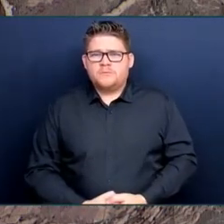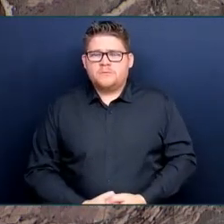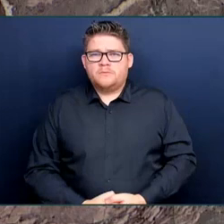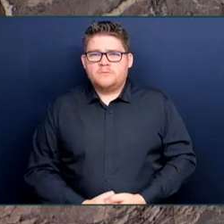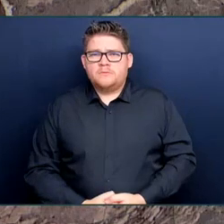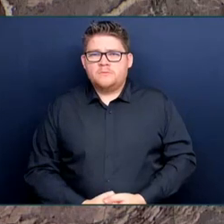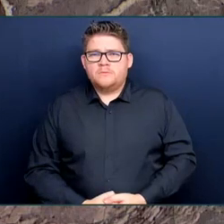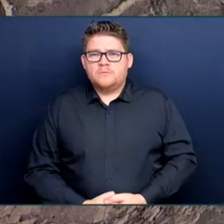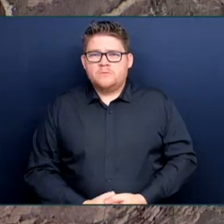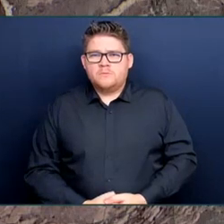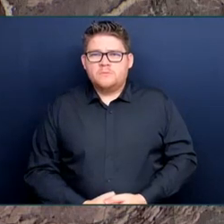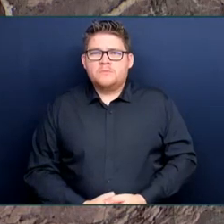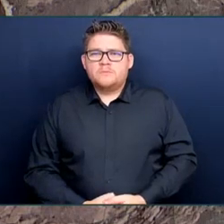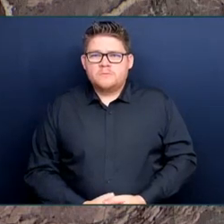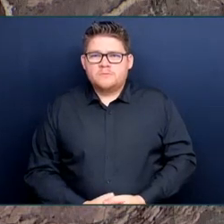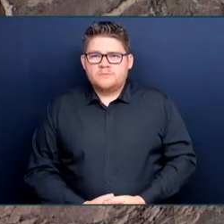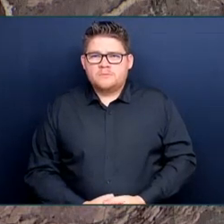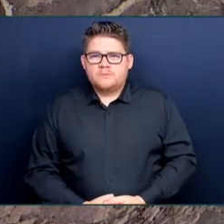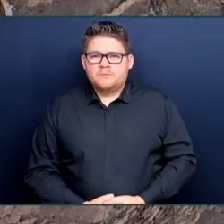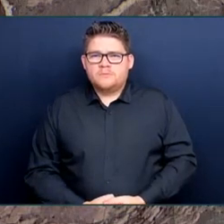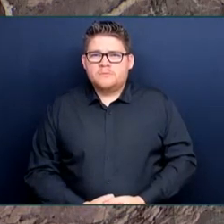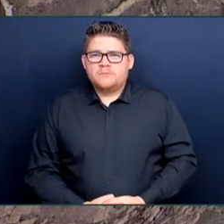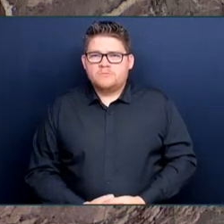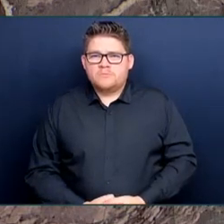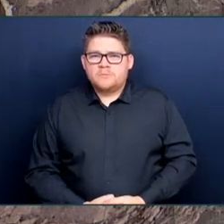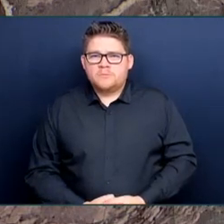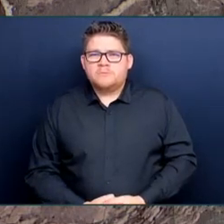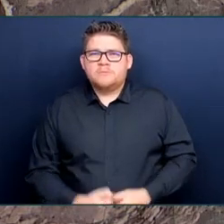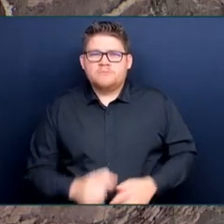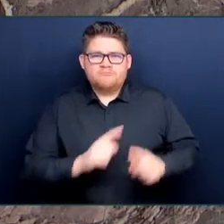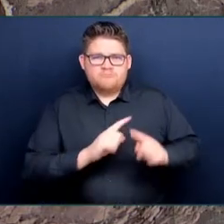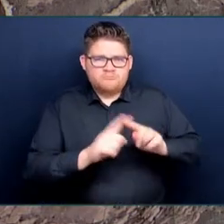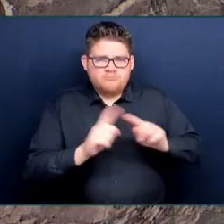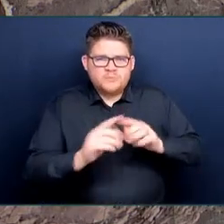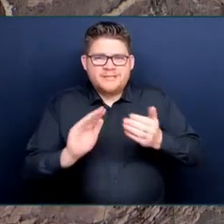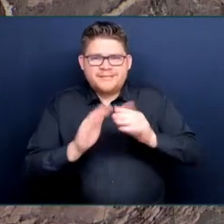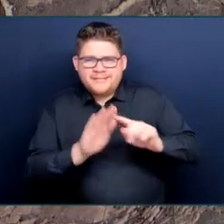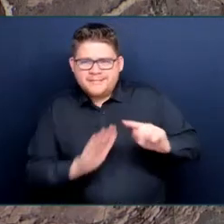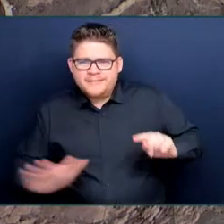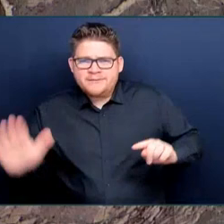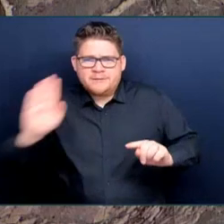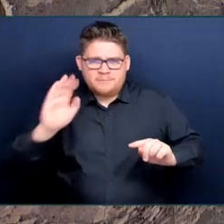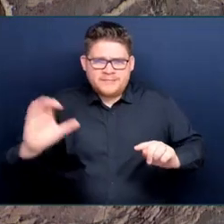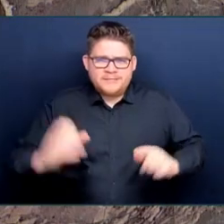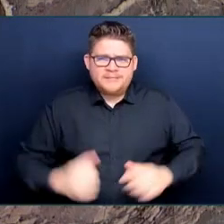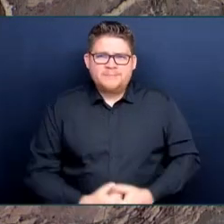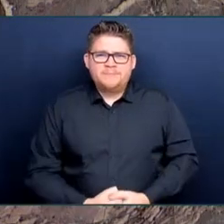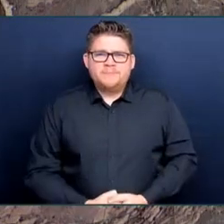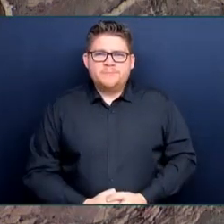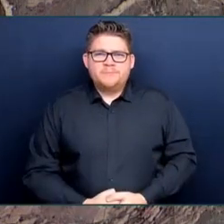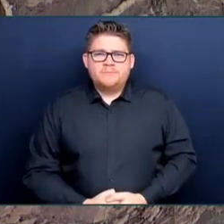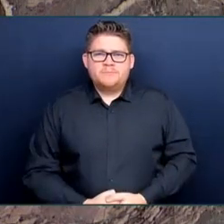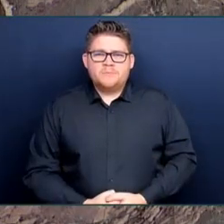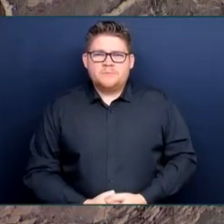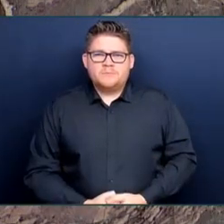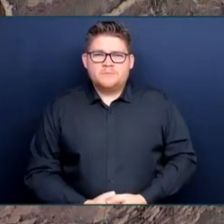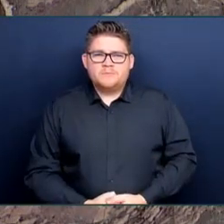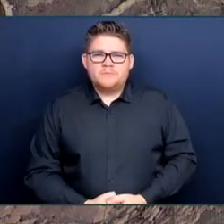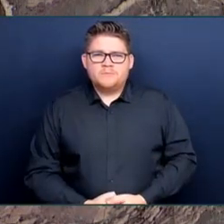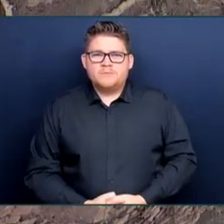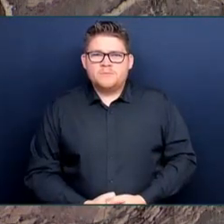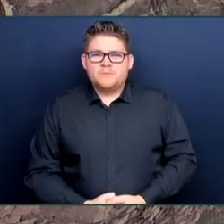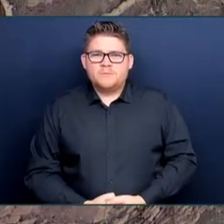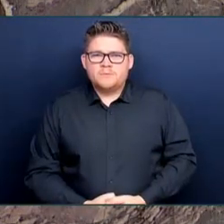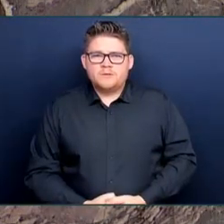Vancouver and Chilliwack, and in many other places, you will find a dynamic Francophone presence everywhere